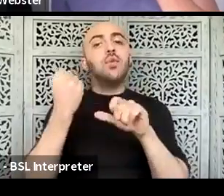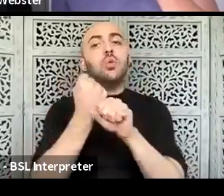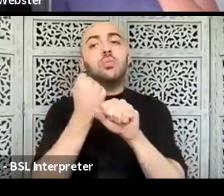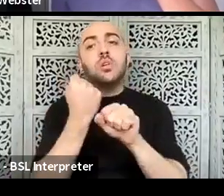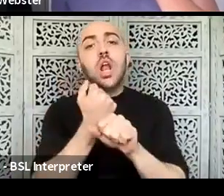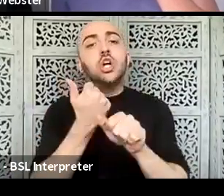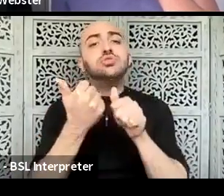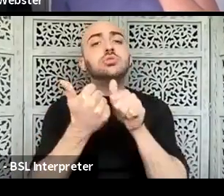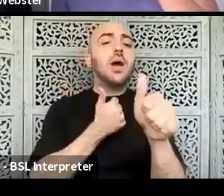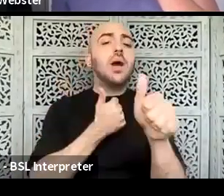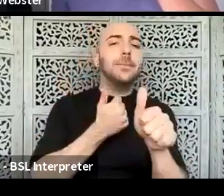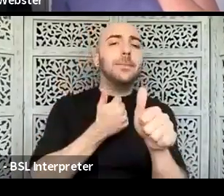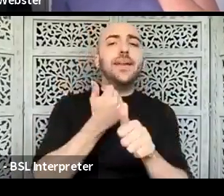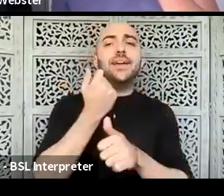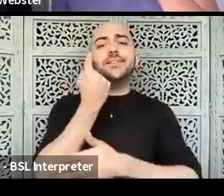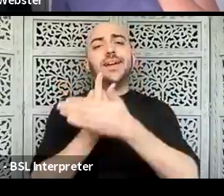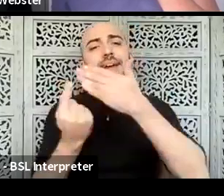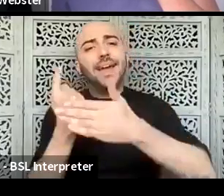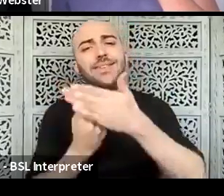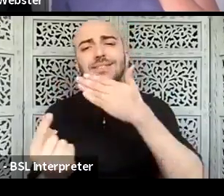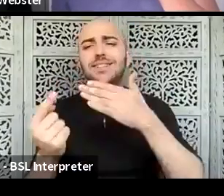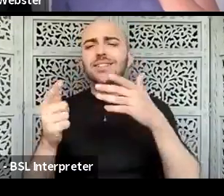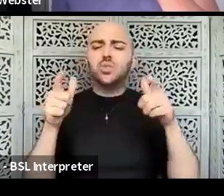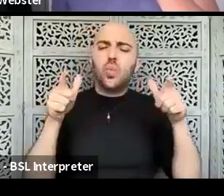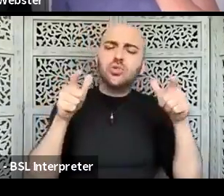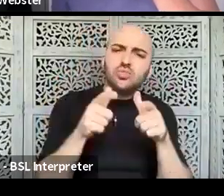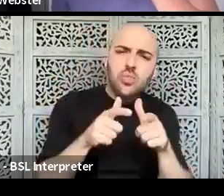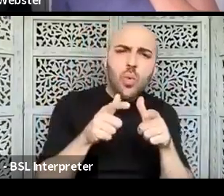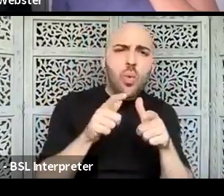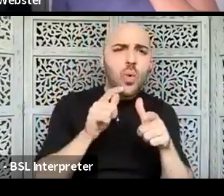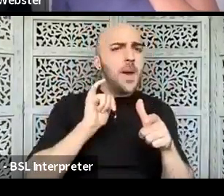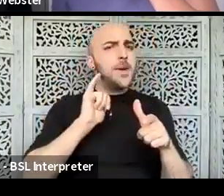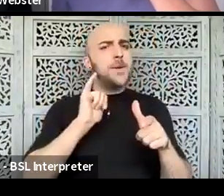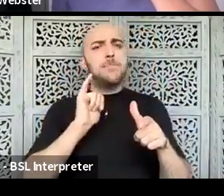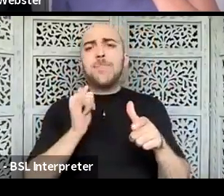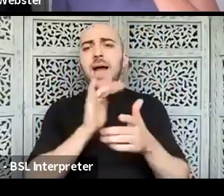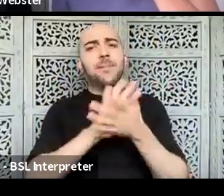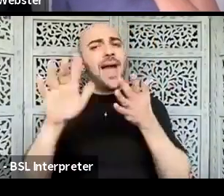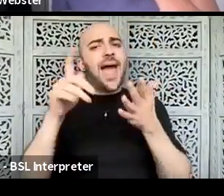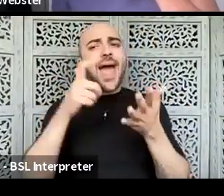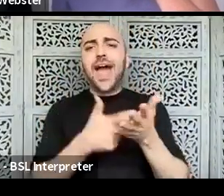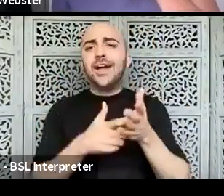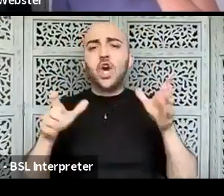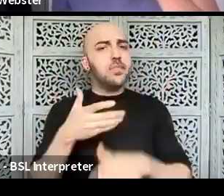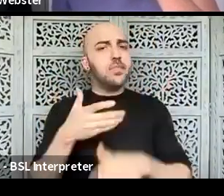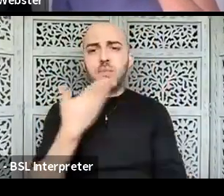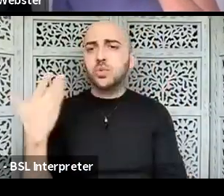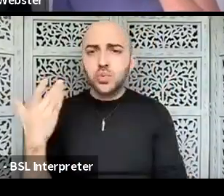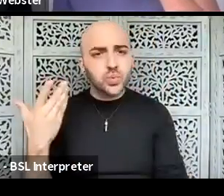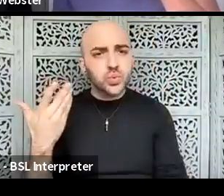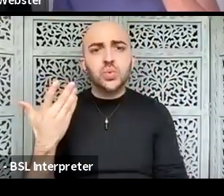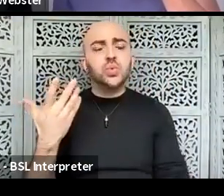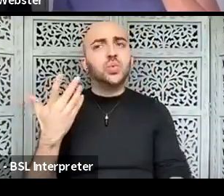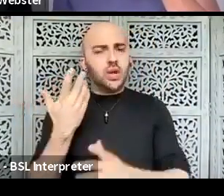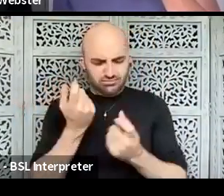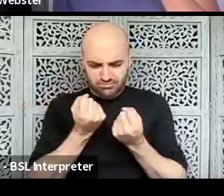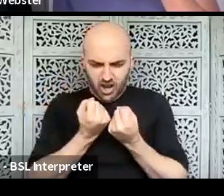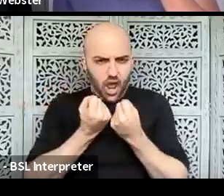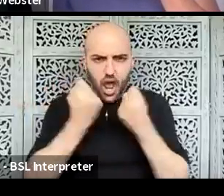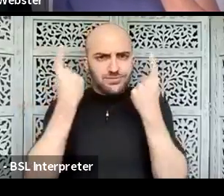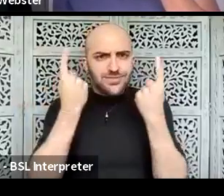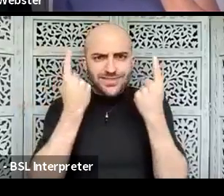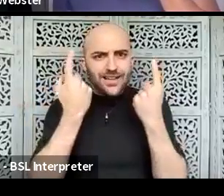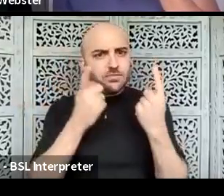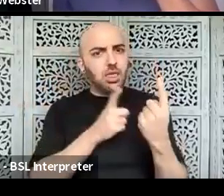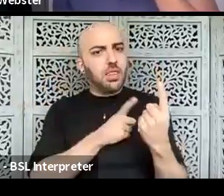and indies that are quite small and perhaps don't have their own HR department, and that's totally understandable, because it's going to